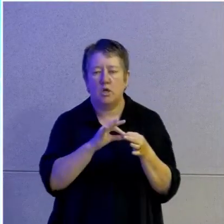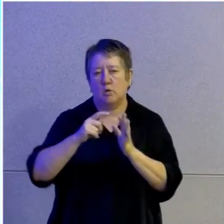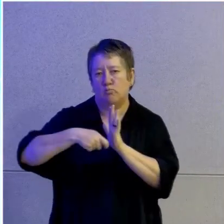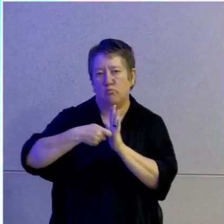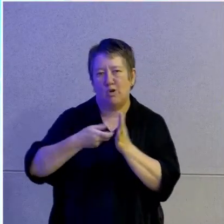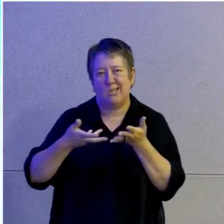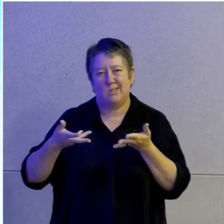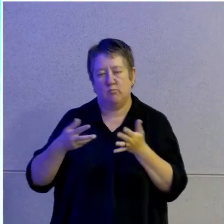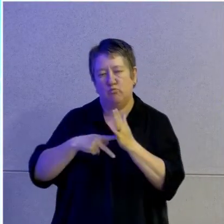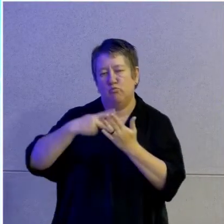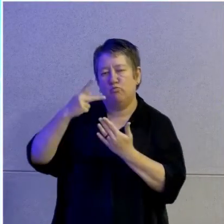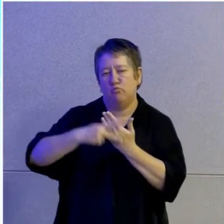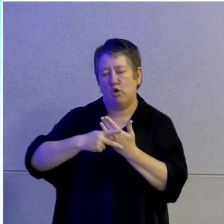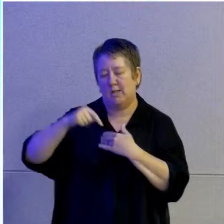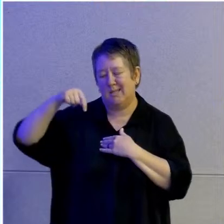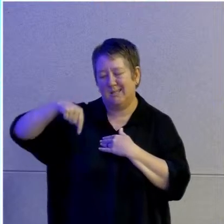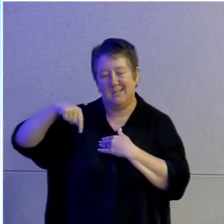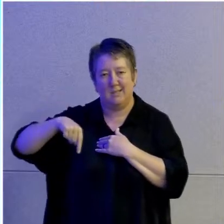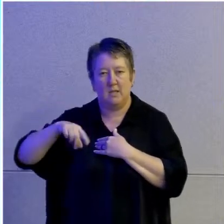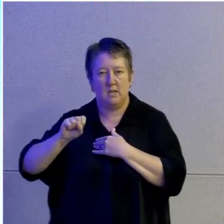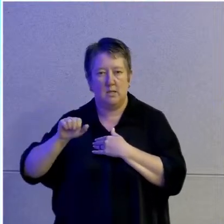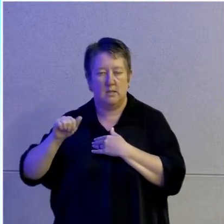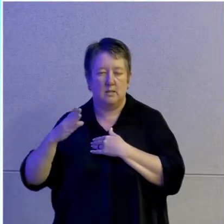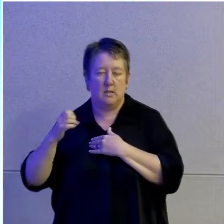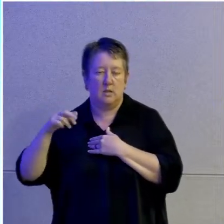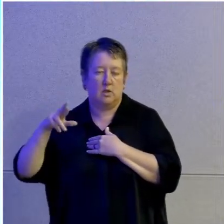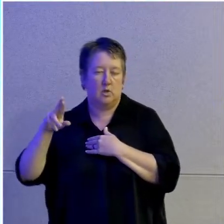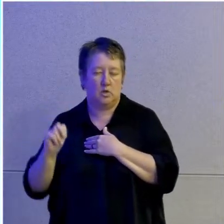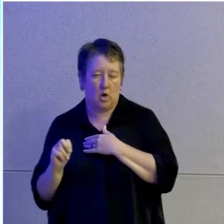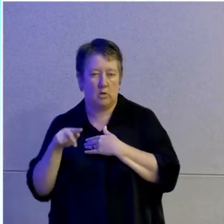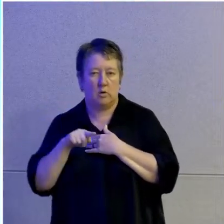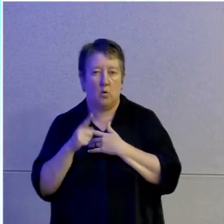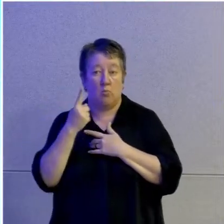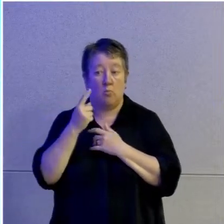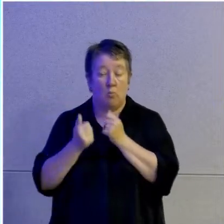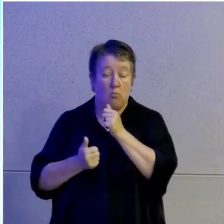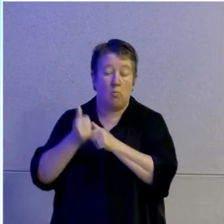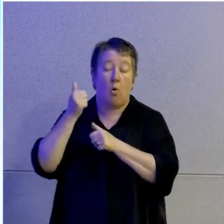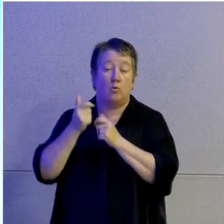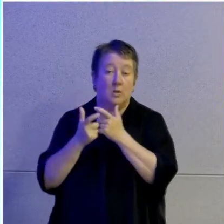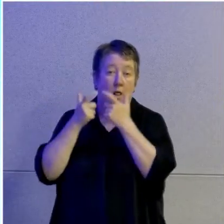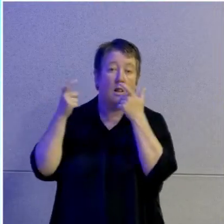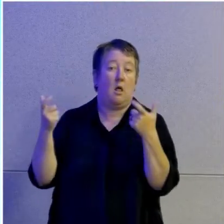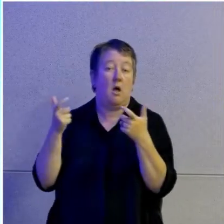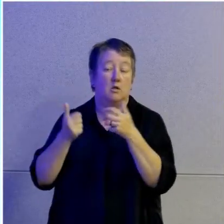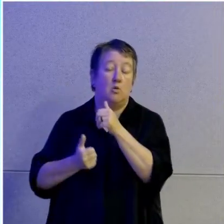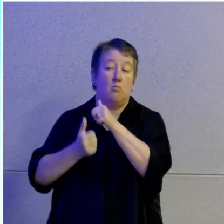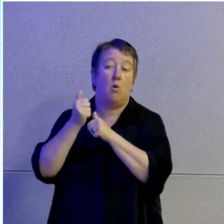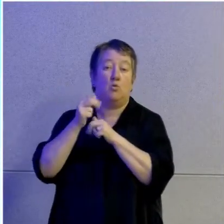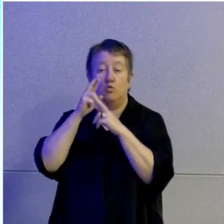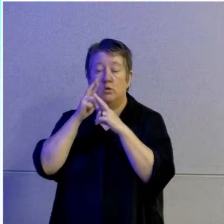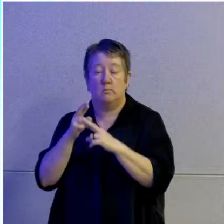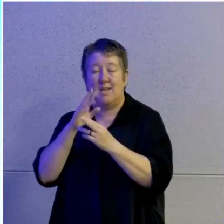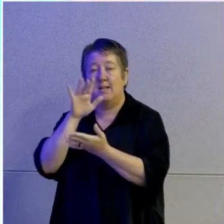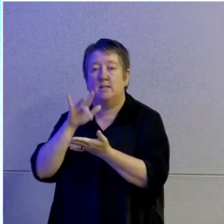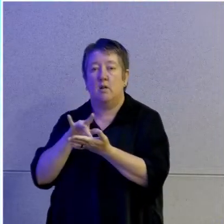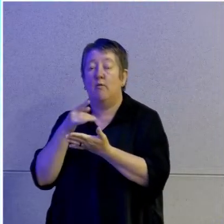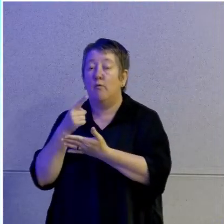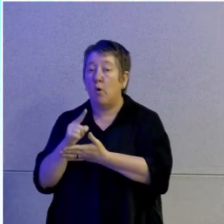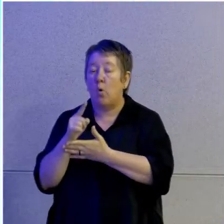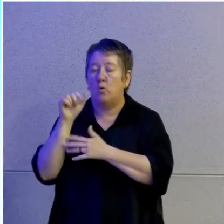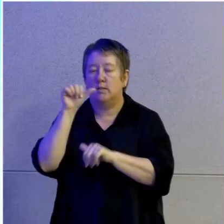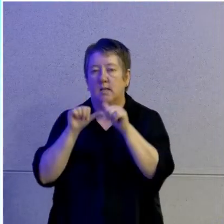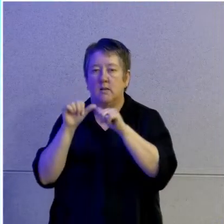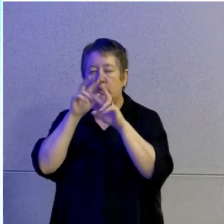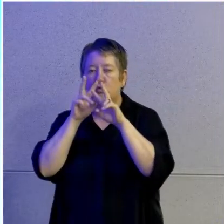CERN, which is one of the largest and most respected center for scientific research in the